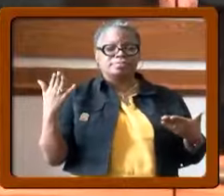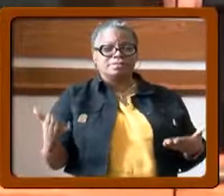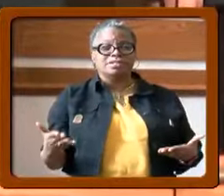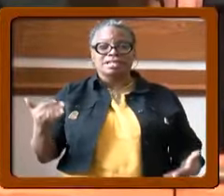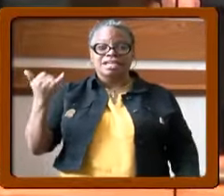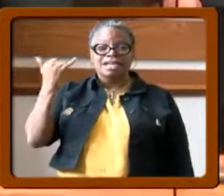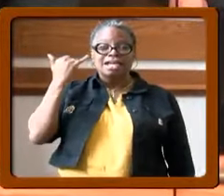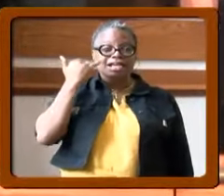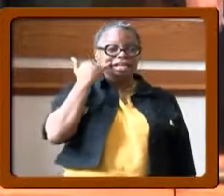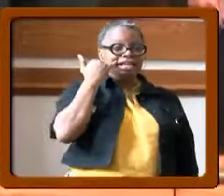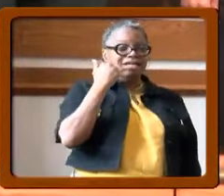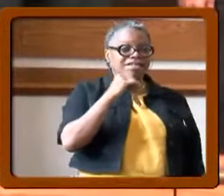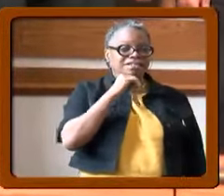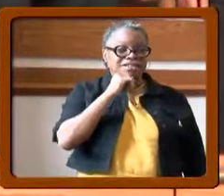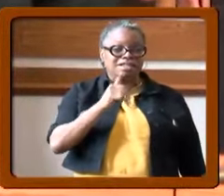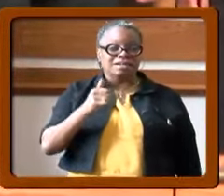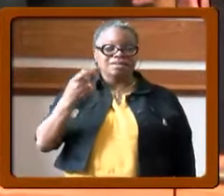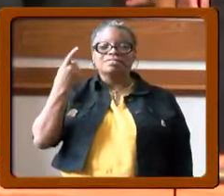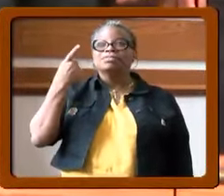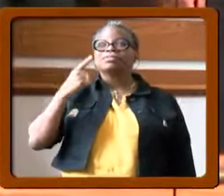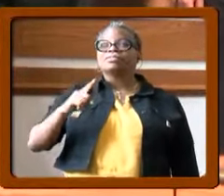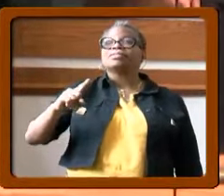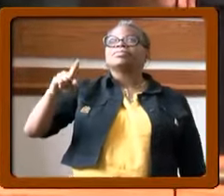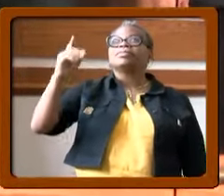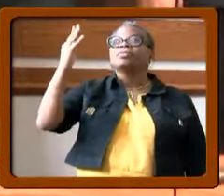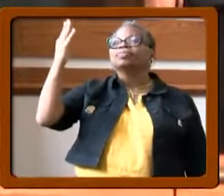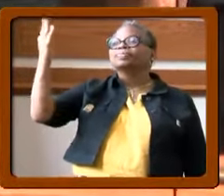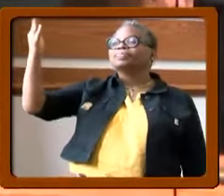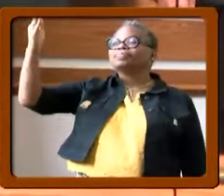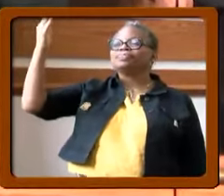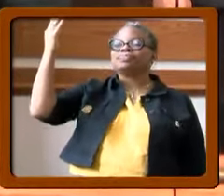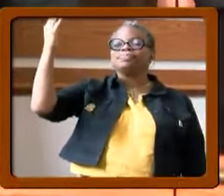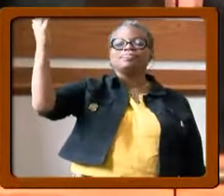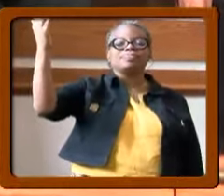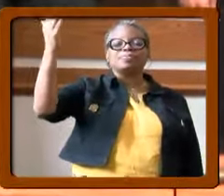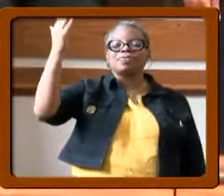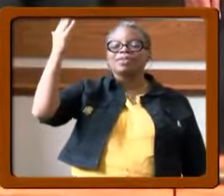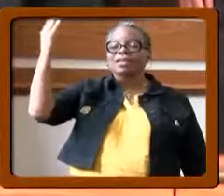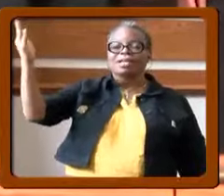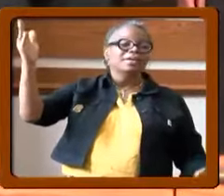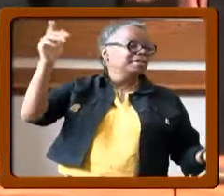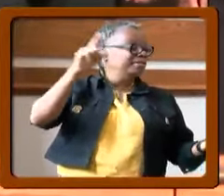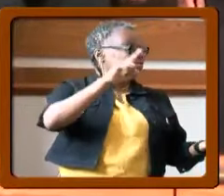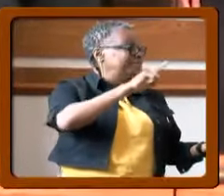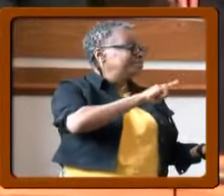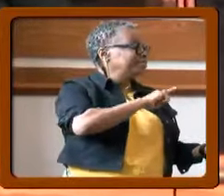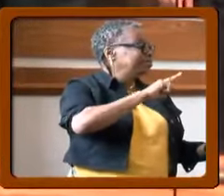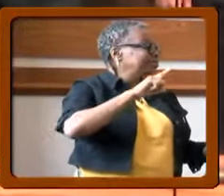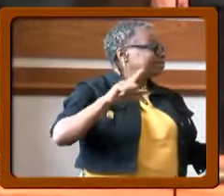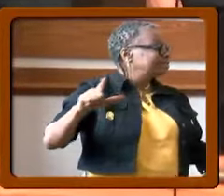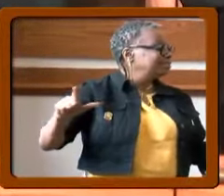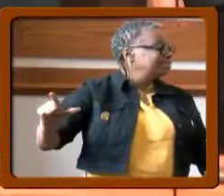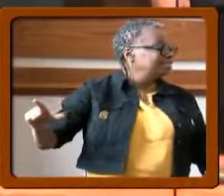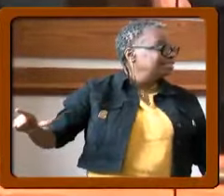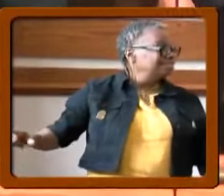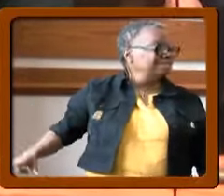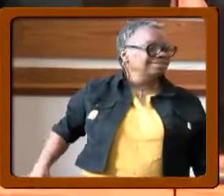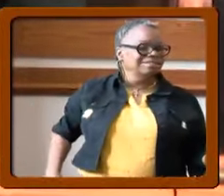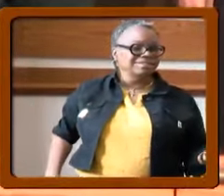had not been for the